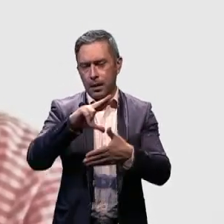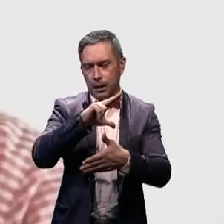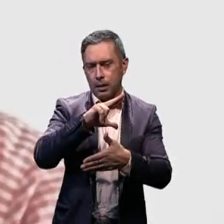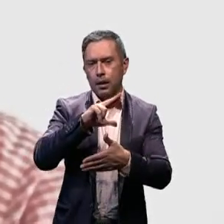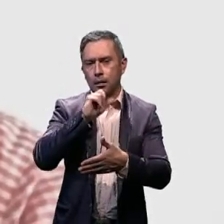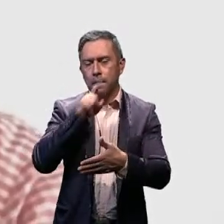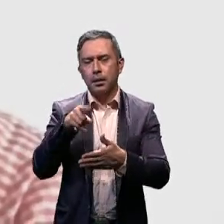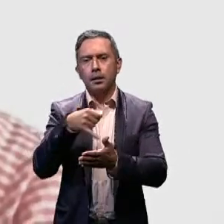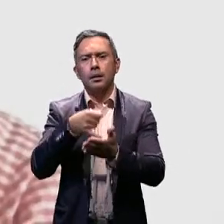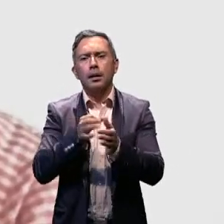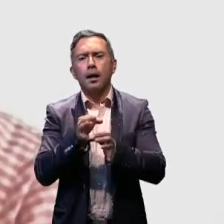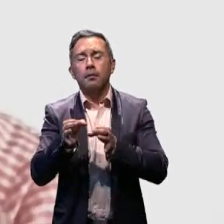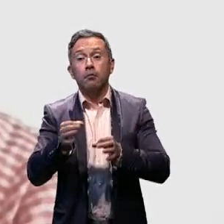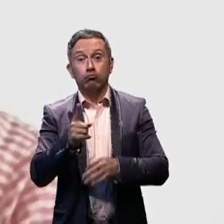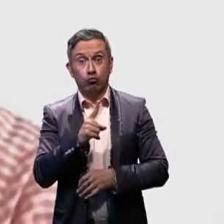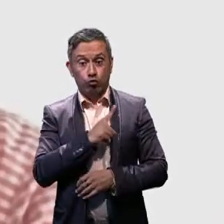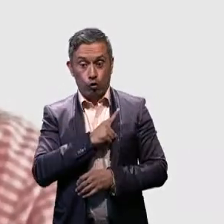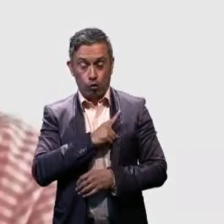and the Caribbean,